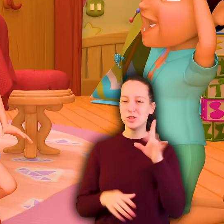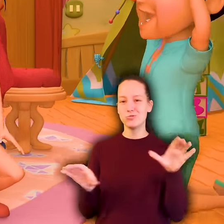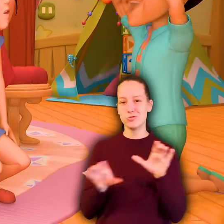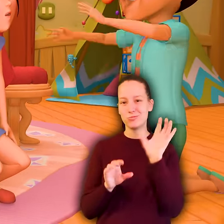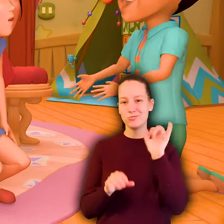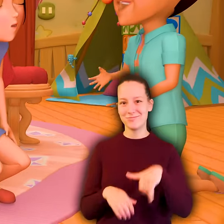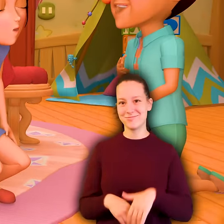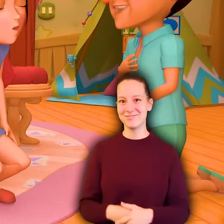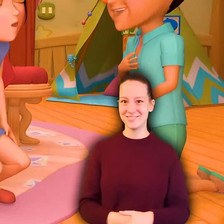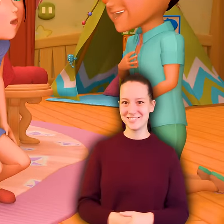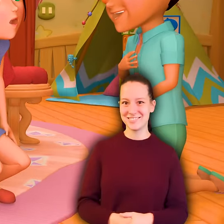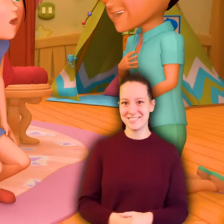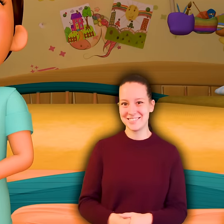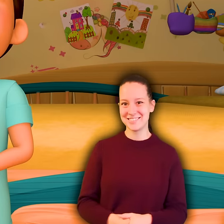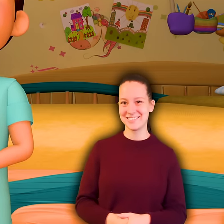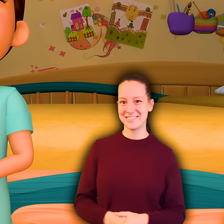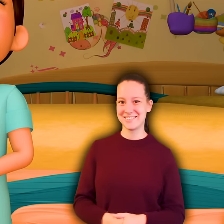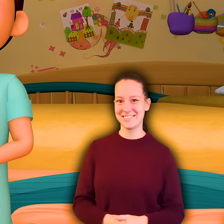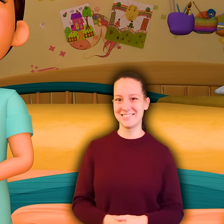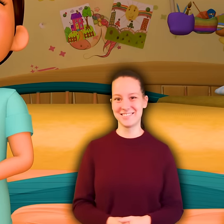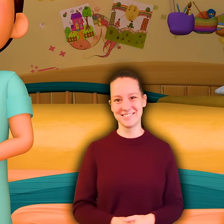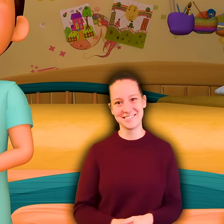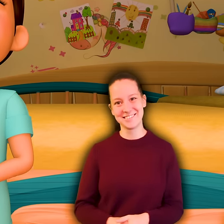that's what you do